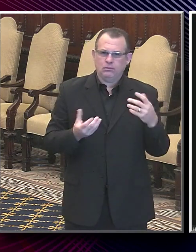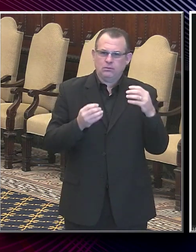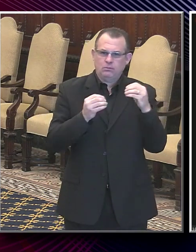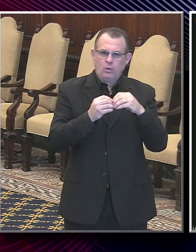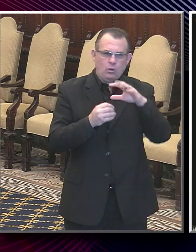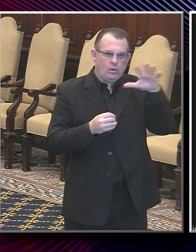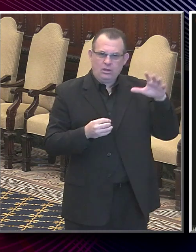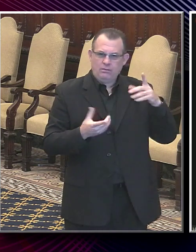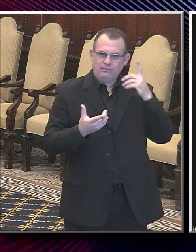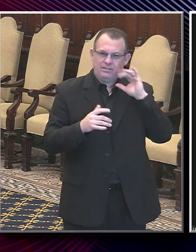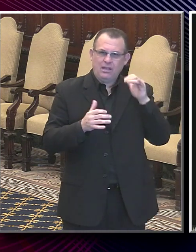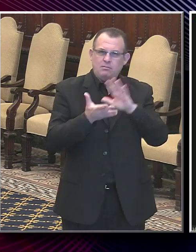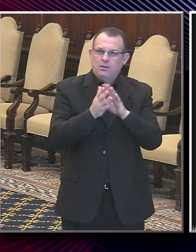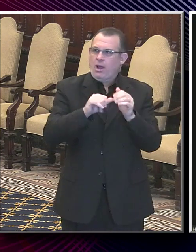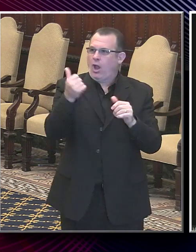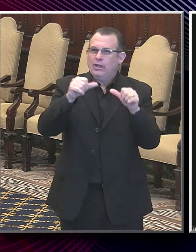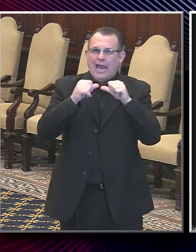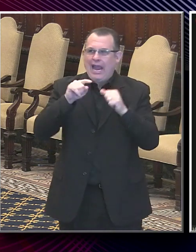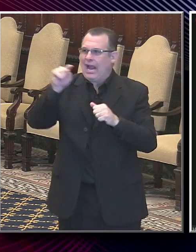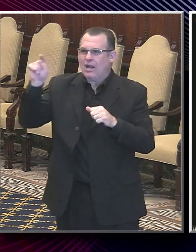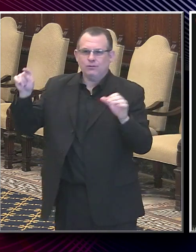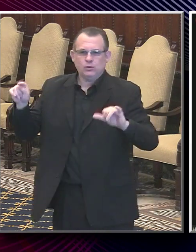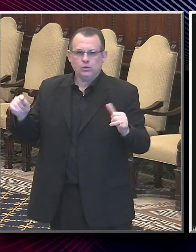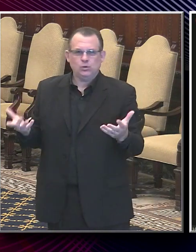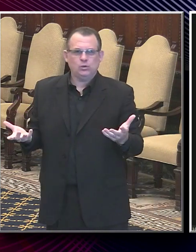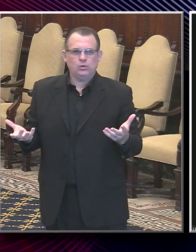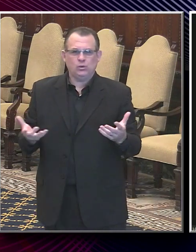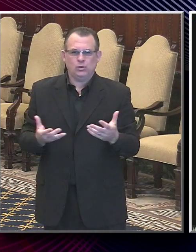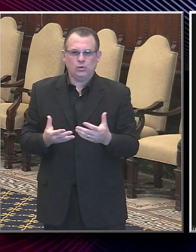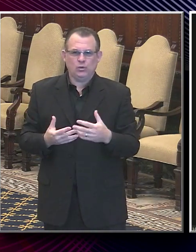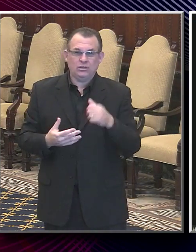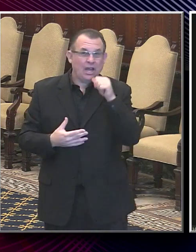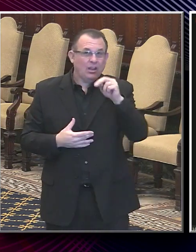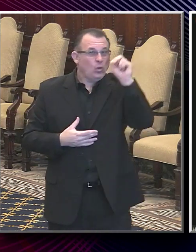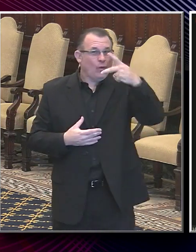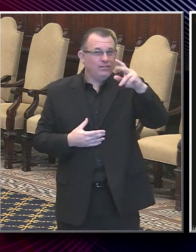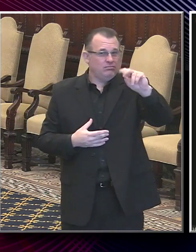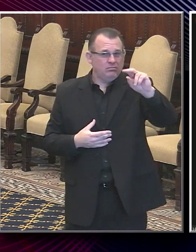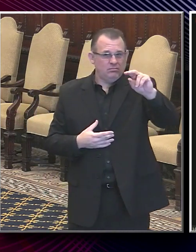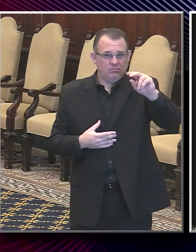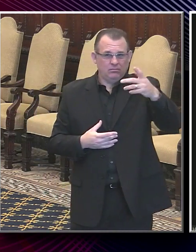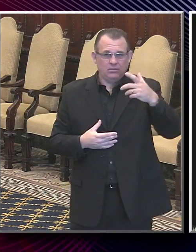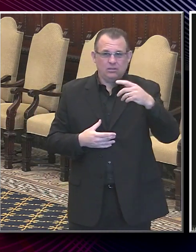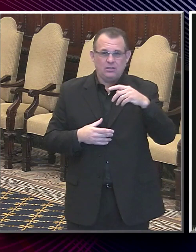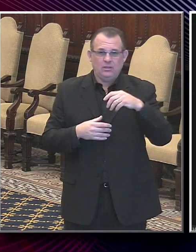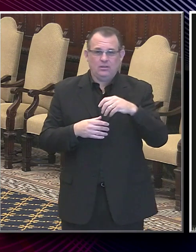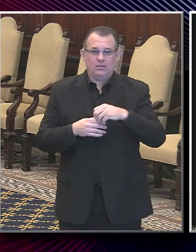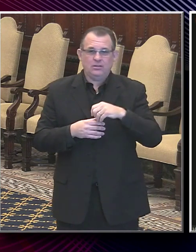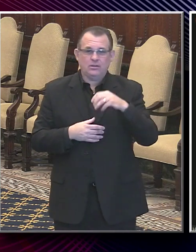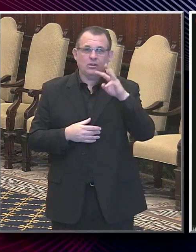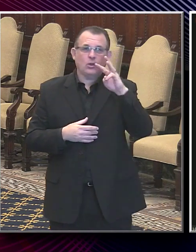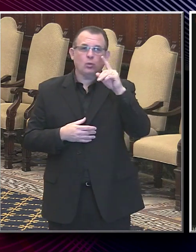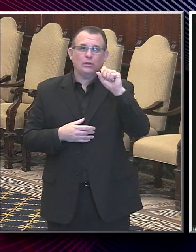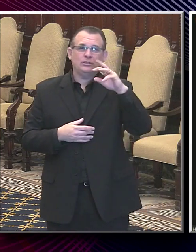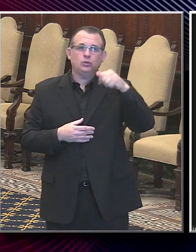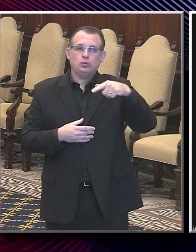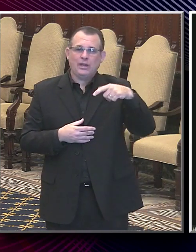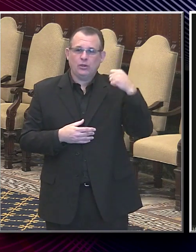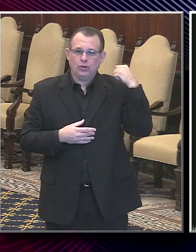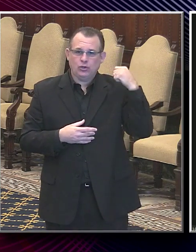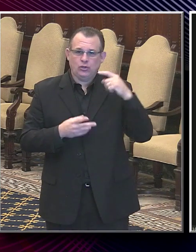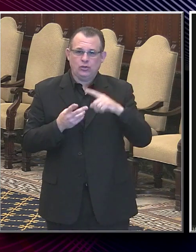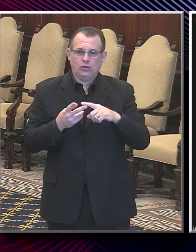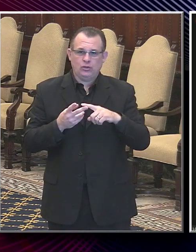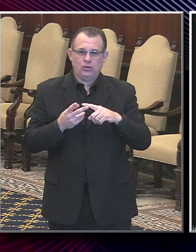areas that are not in the northern part of the city, including in Rittenhouse Square, along the Schuylkill River Trail, at the Art